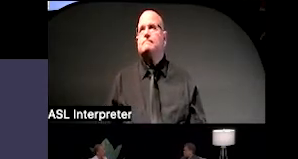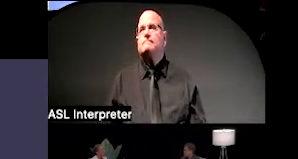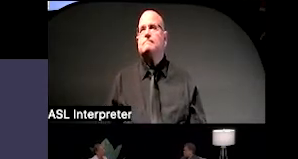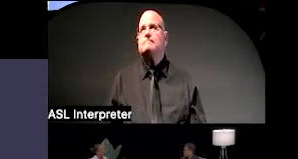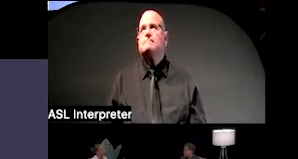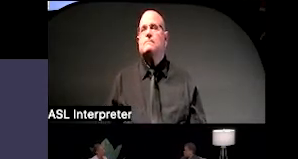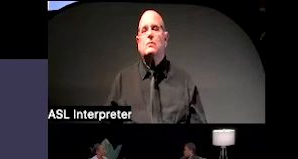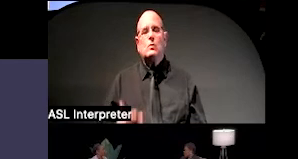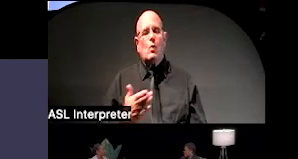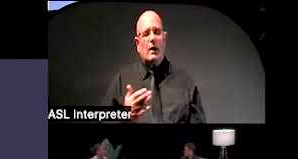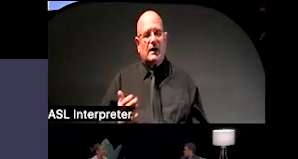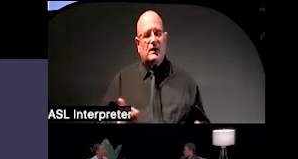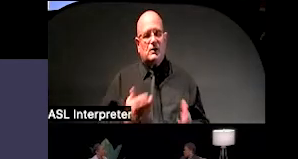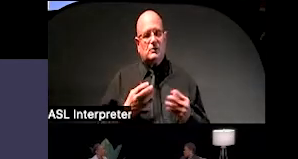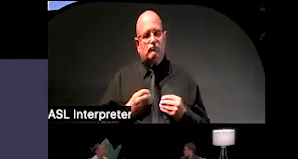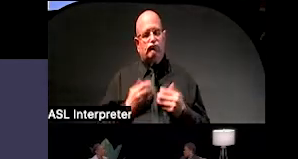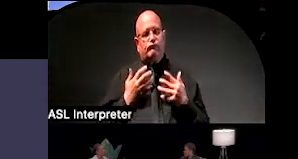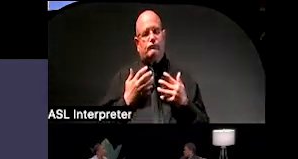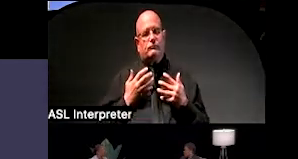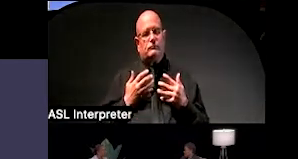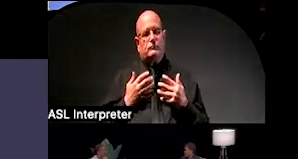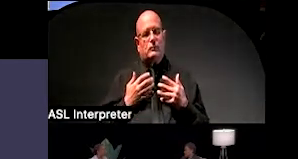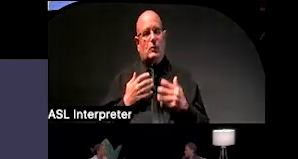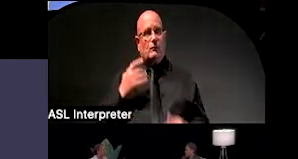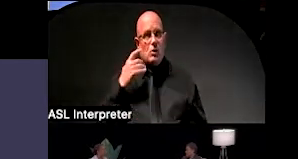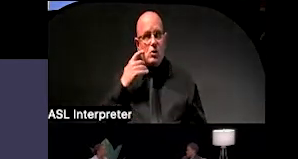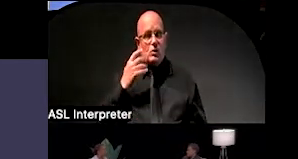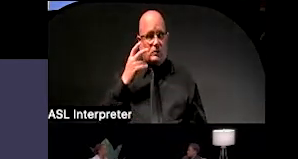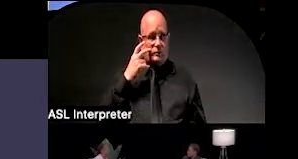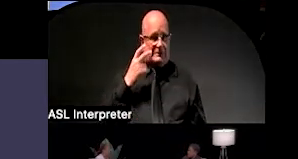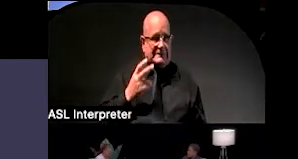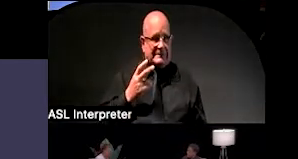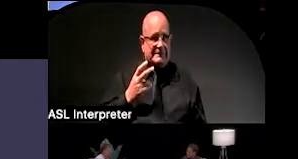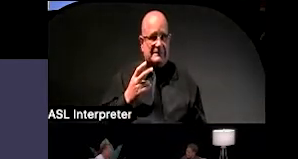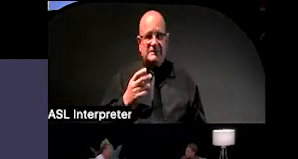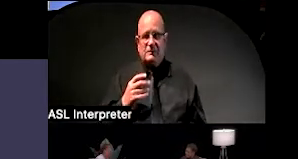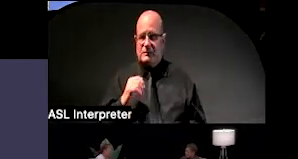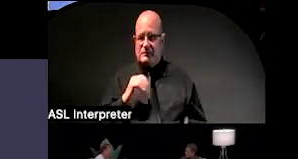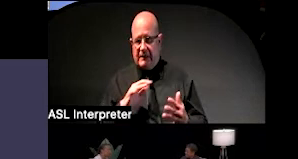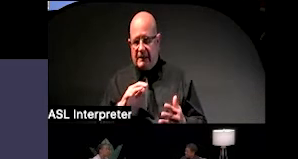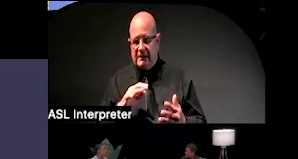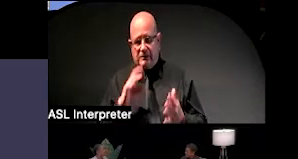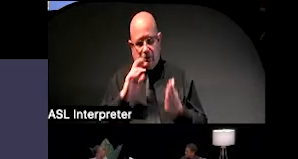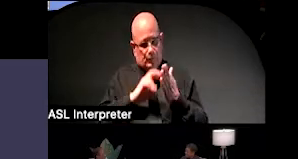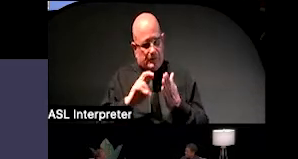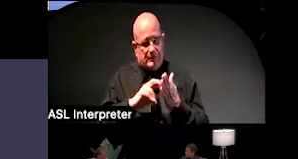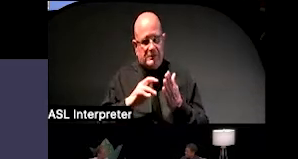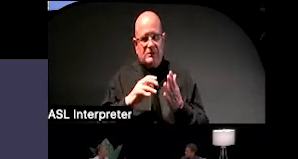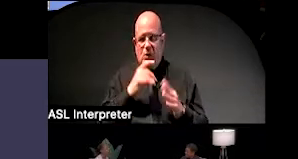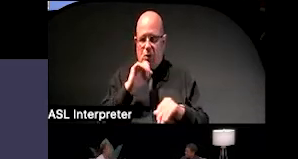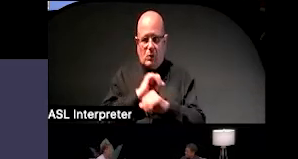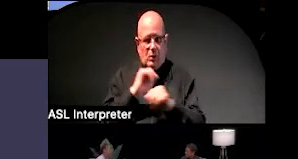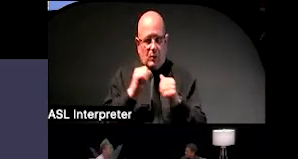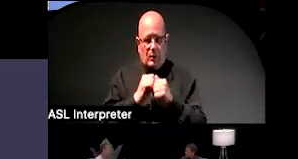What encourages you about what you've heard, what you've seen, what you've studied, what you've researched, who you've worked